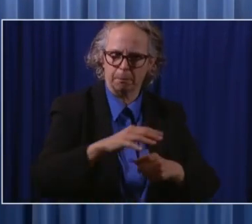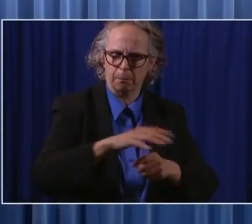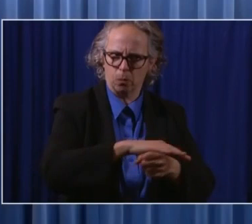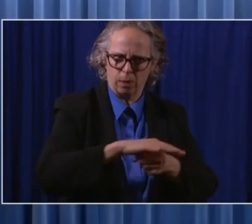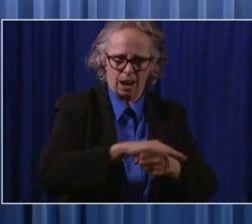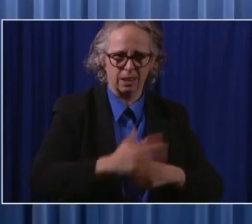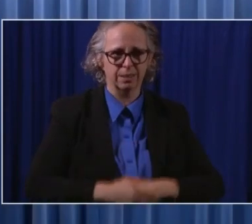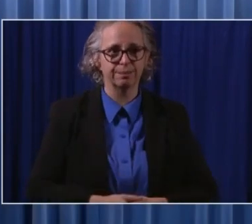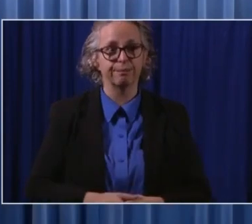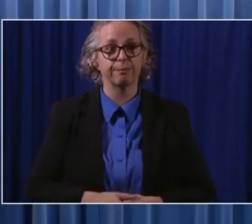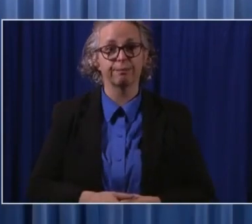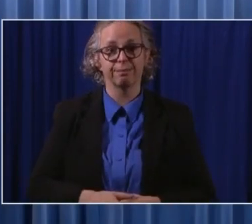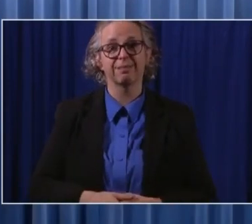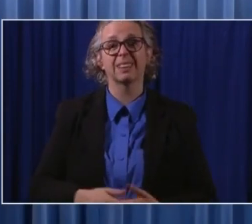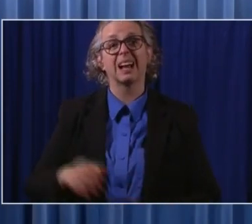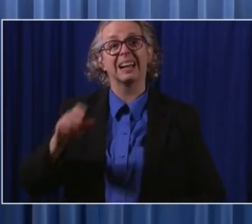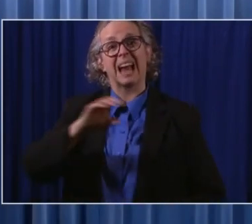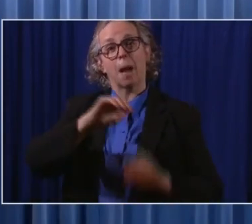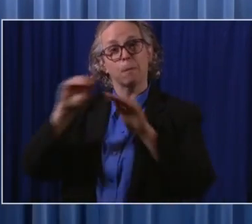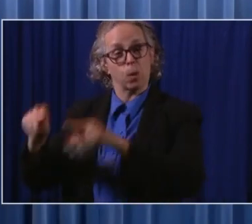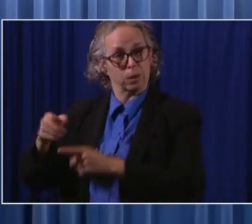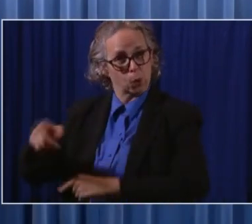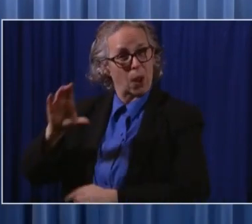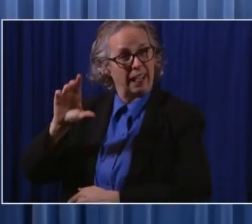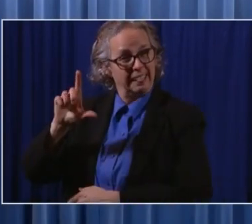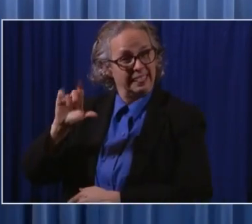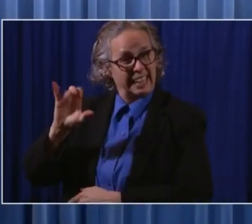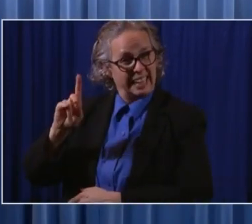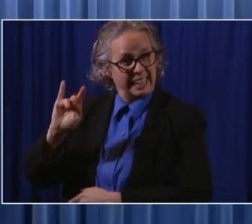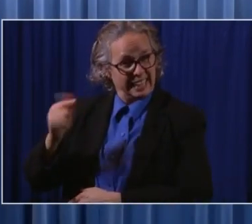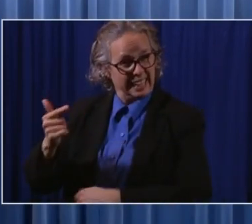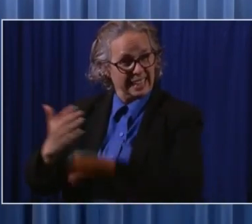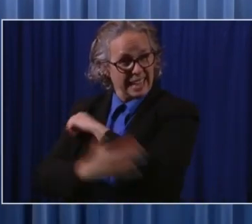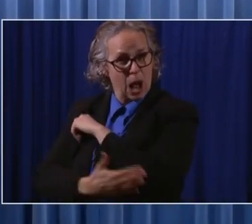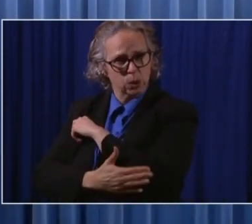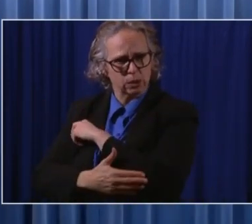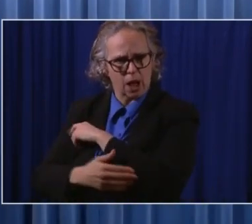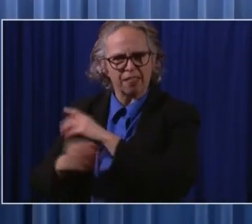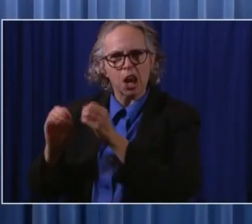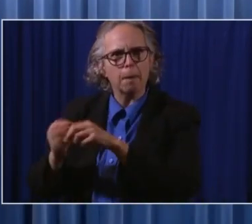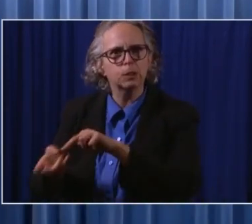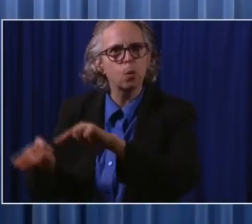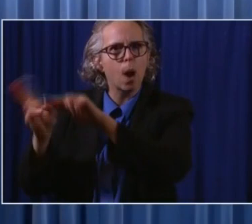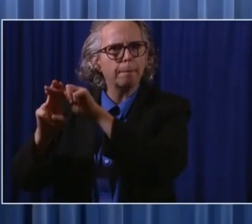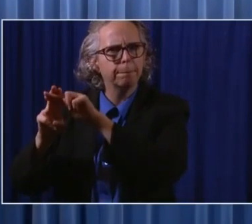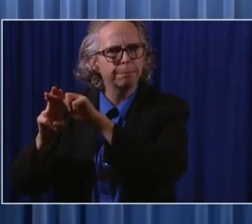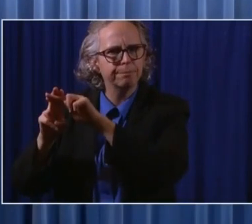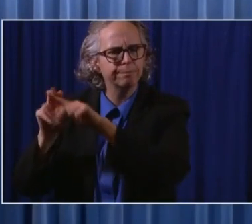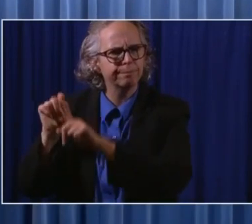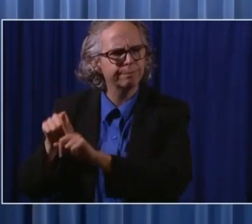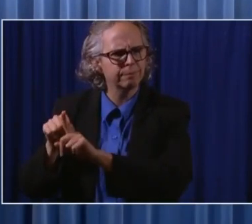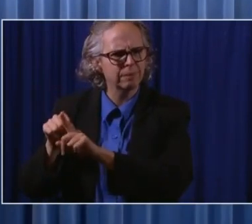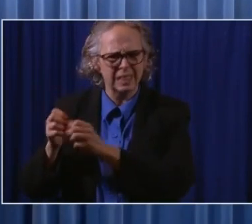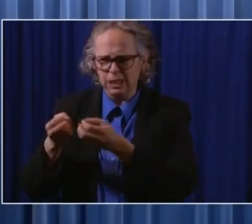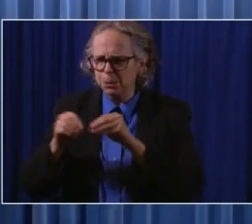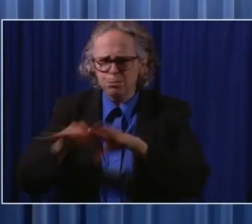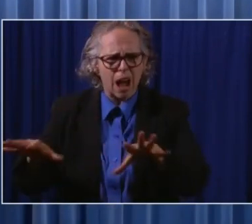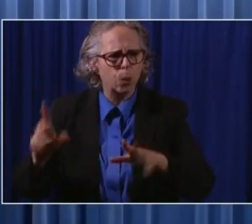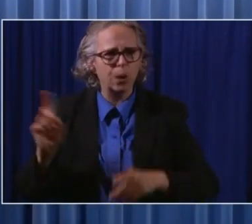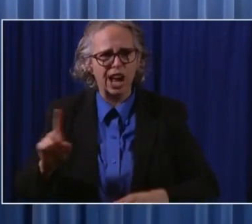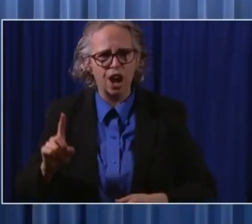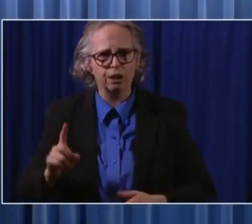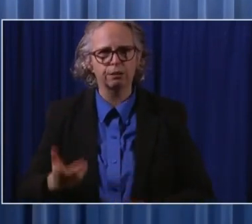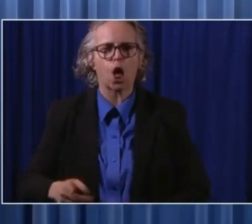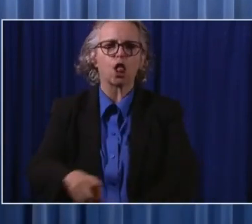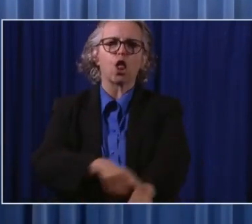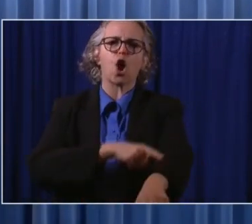County is up. Licking County is up. Red because of high incidence. Licking County has had an outbreak at a long-term care center, and